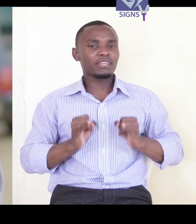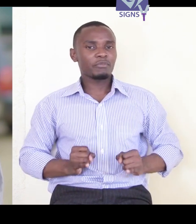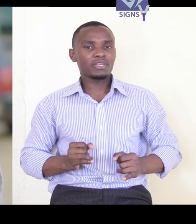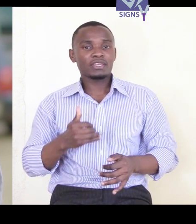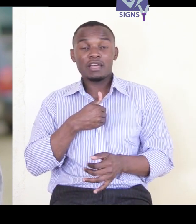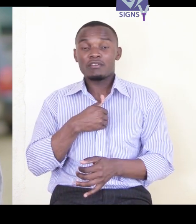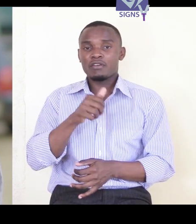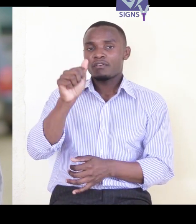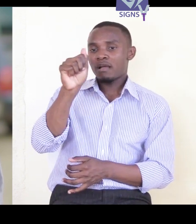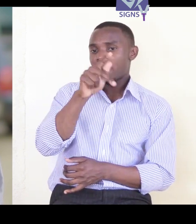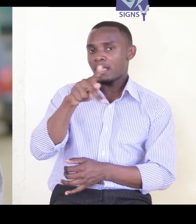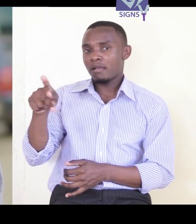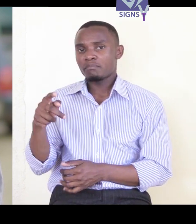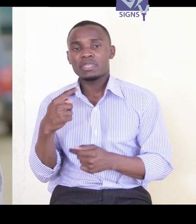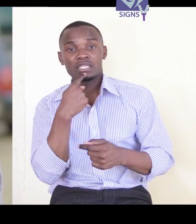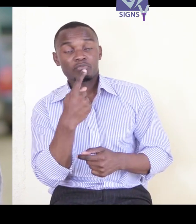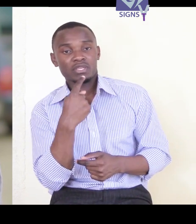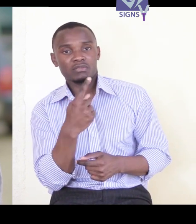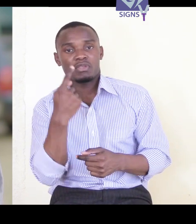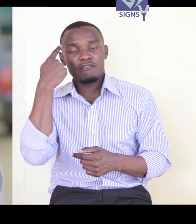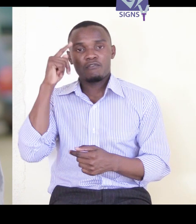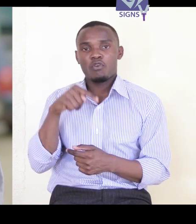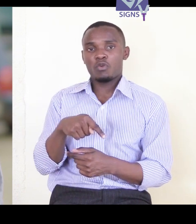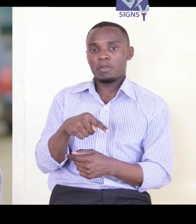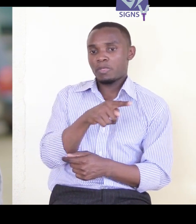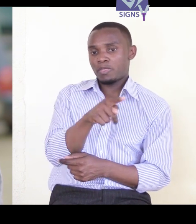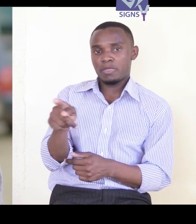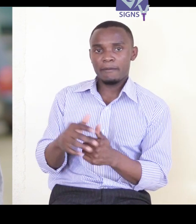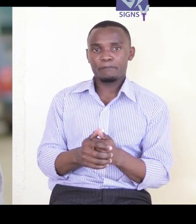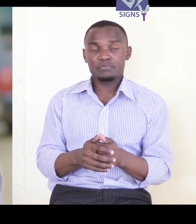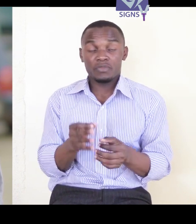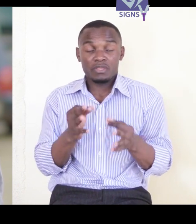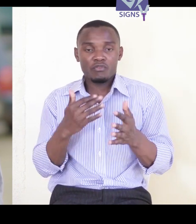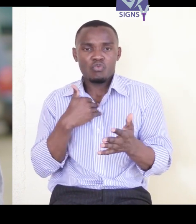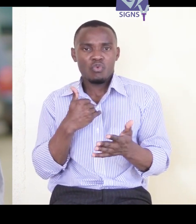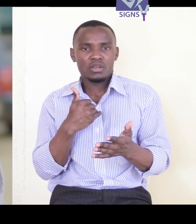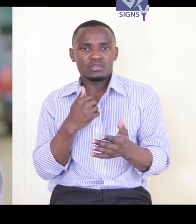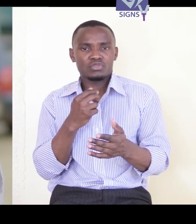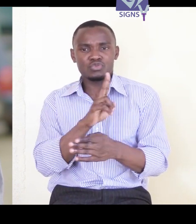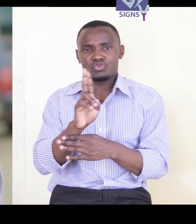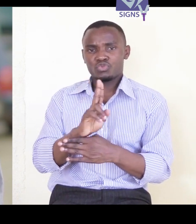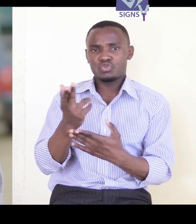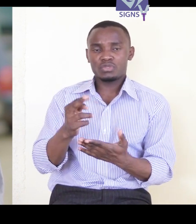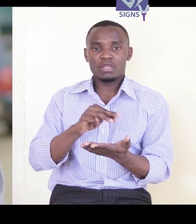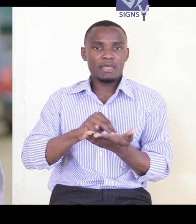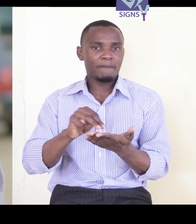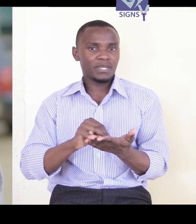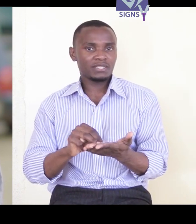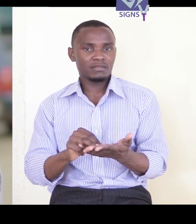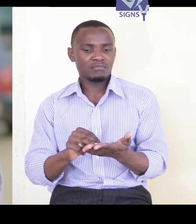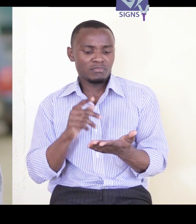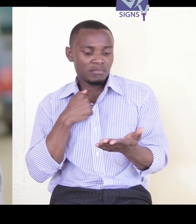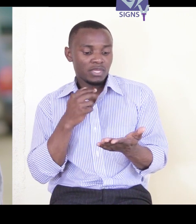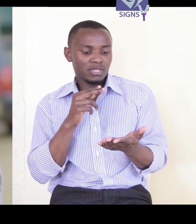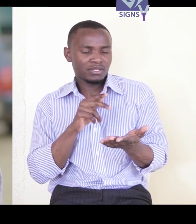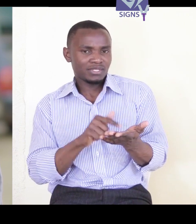independent, because we have those softwares which speak. So if I want to operate my M-Pesa, I'll just touch my screen, and my